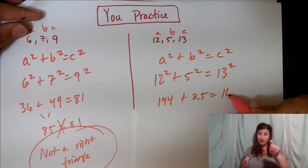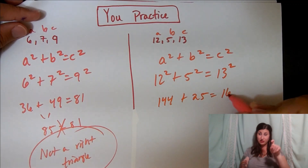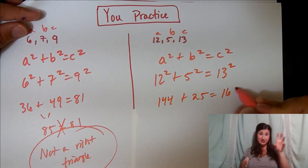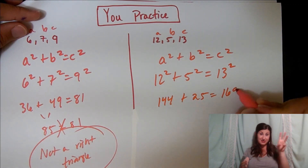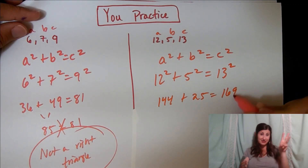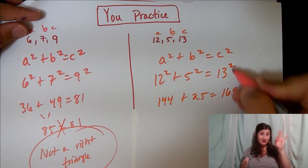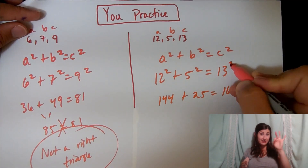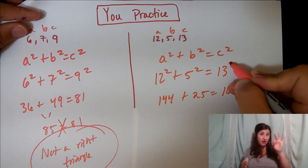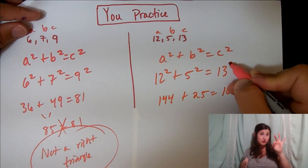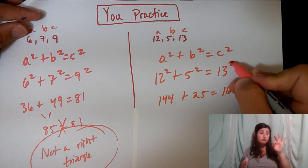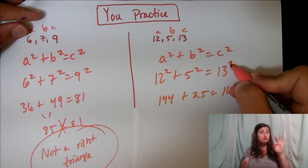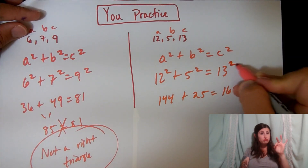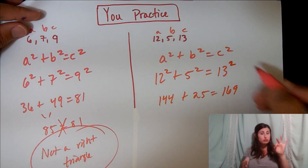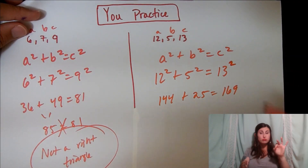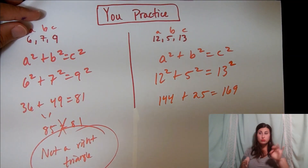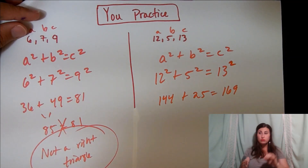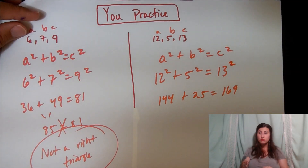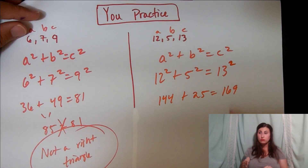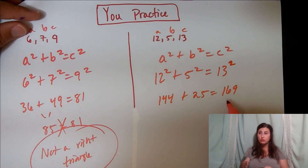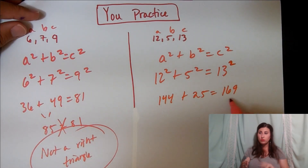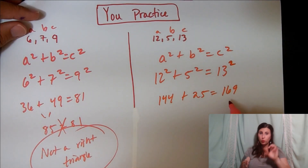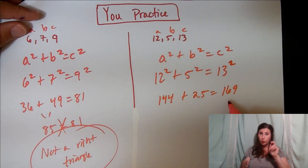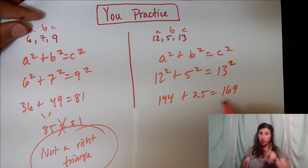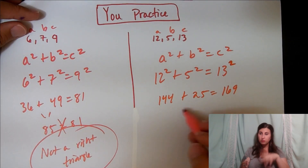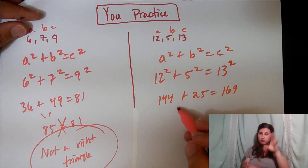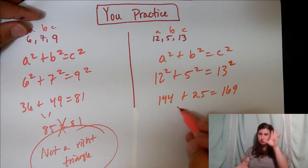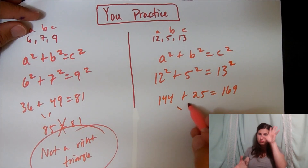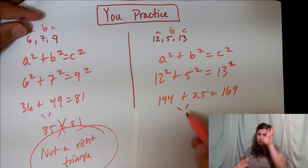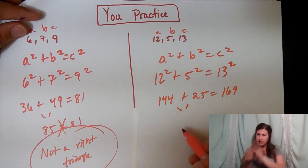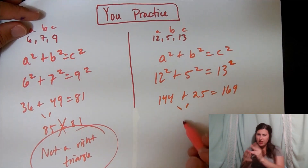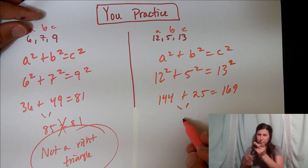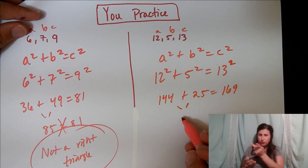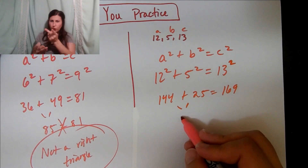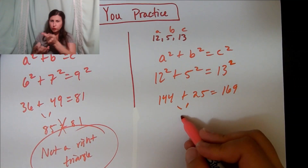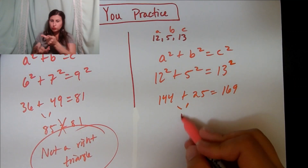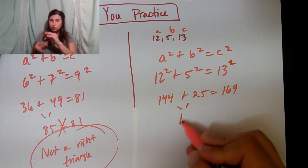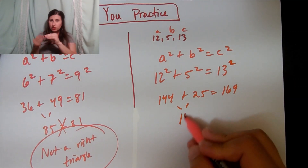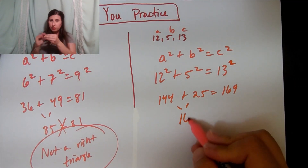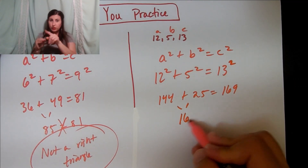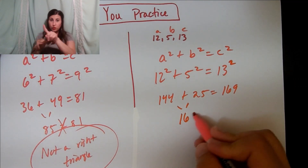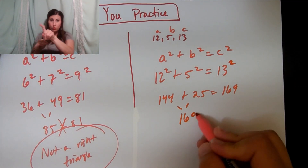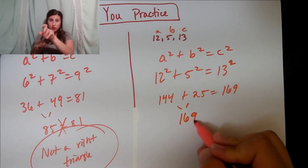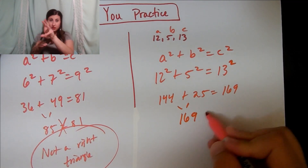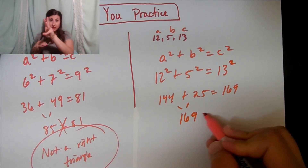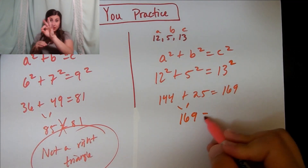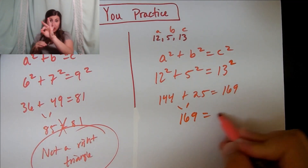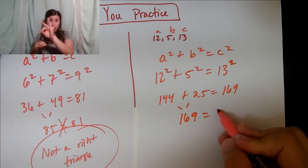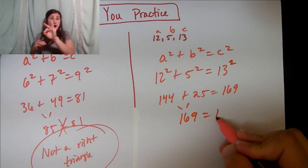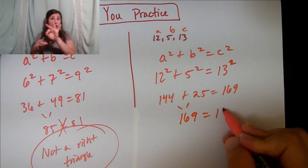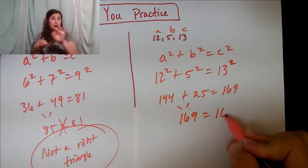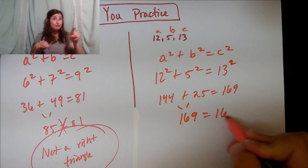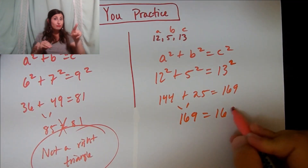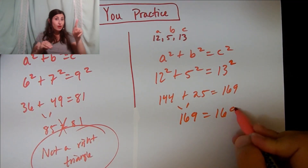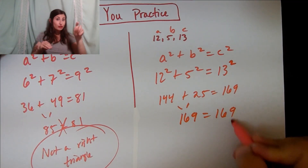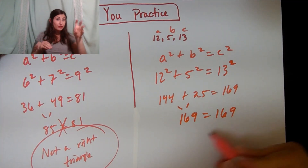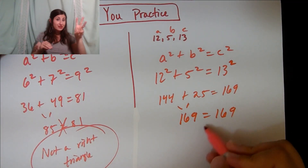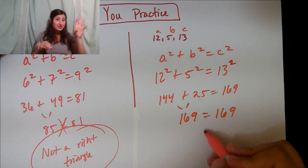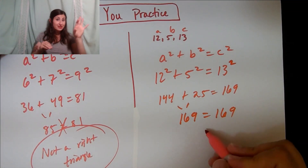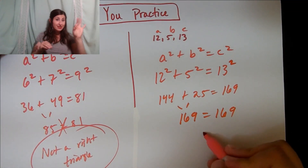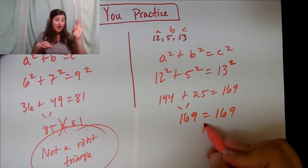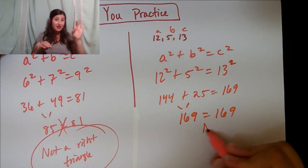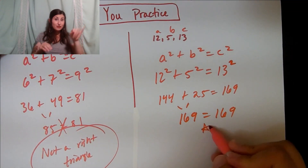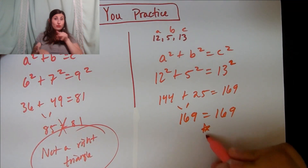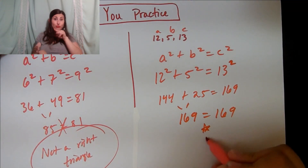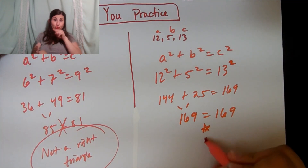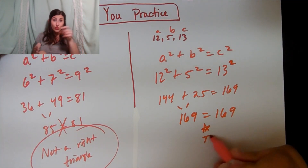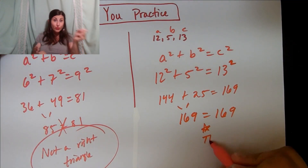equals 169. Okay. When I add those together, that's 169. Ooh,